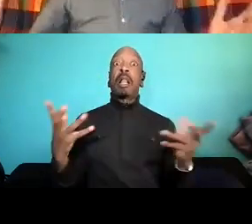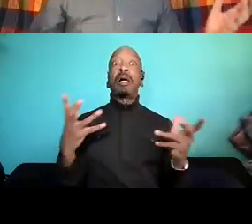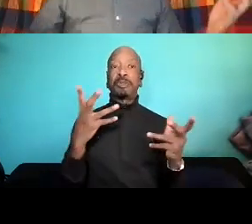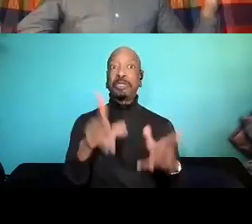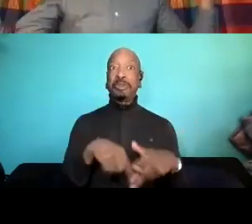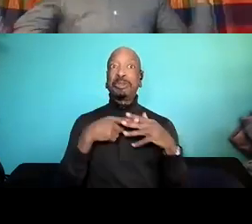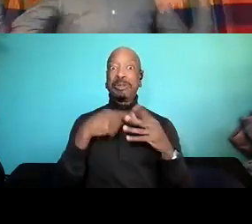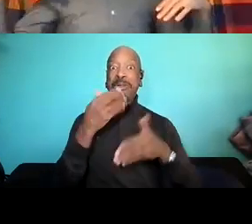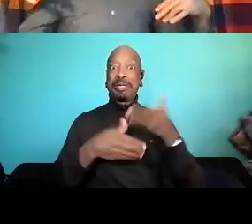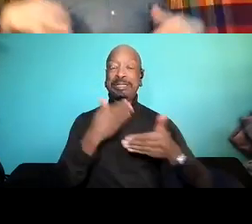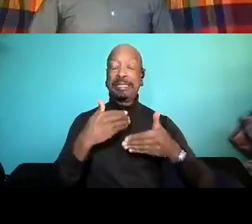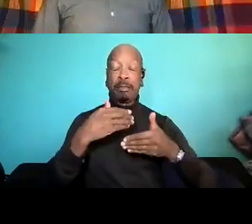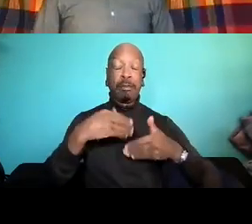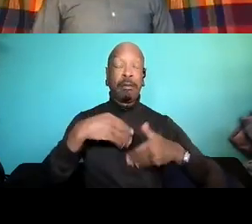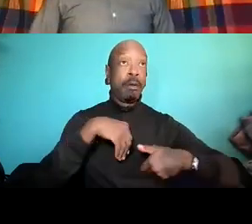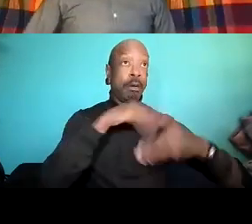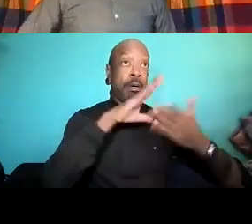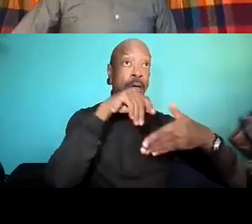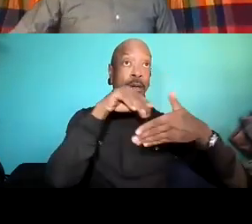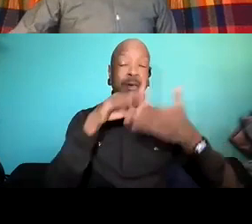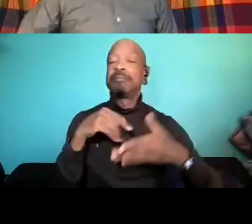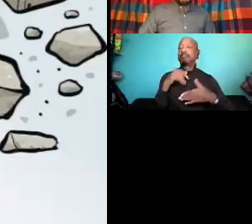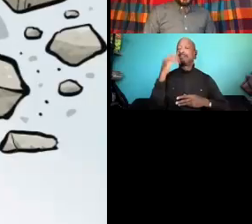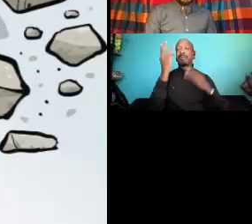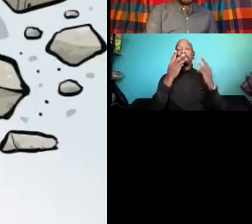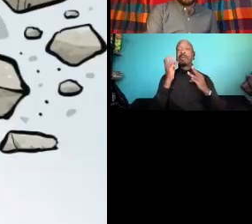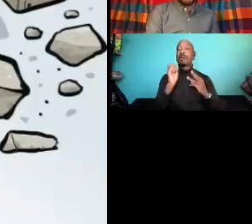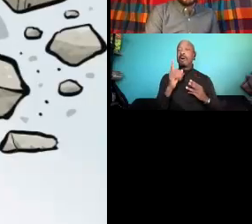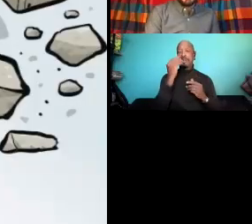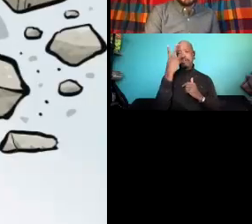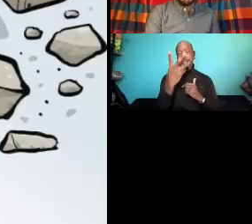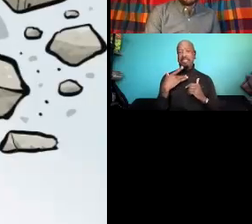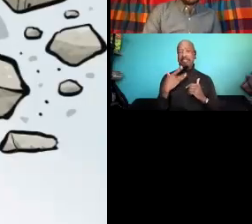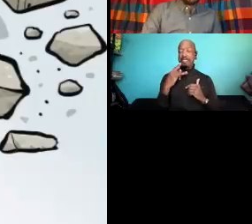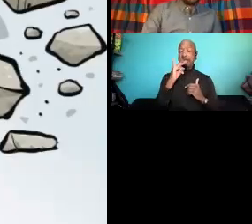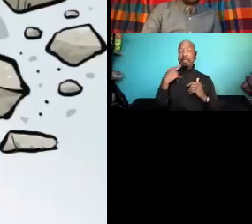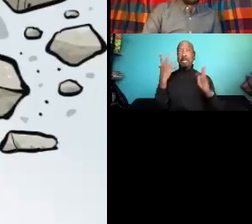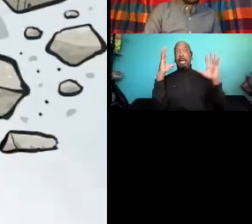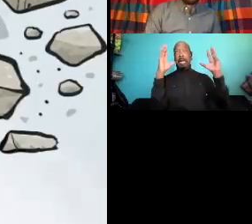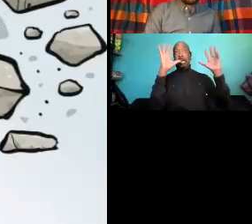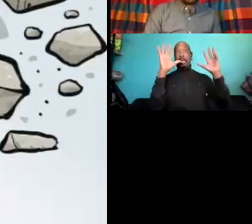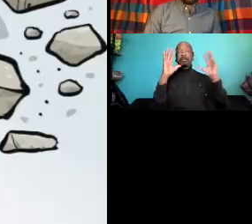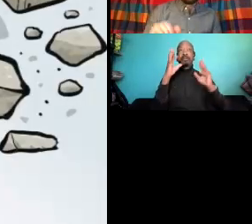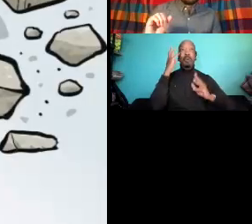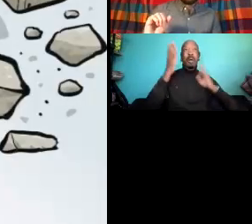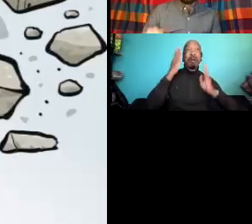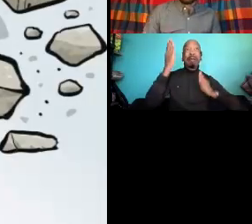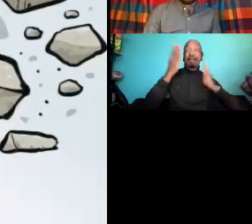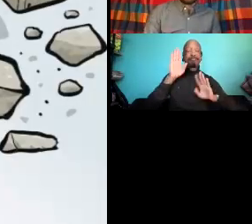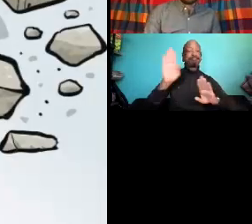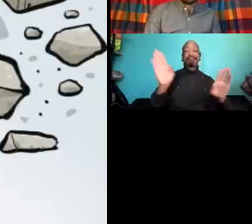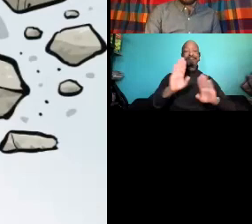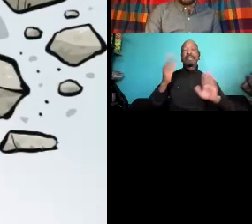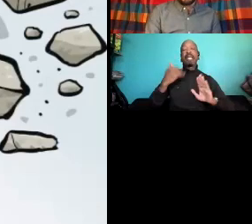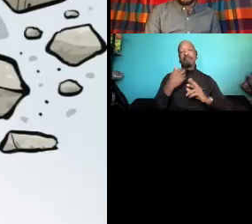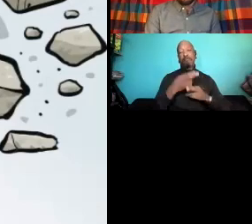don't worry. If all of this information feels like some rocks falling on your head, we have